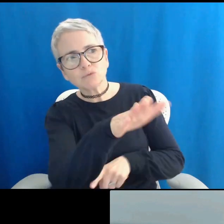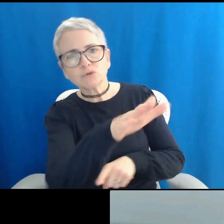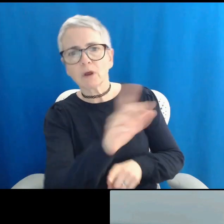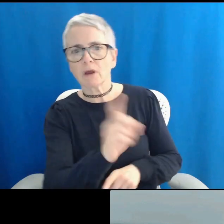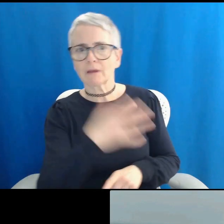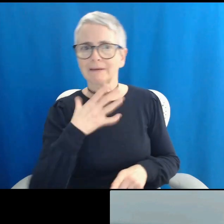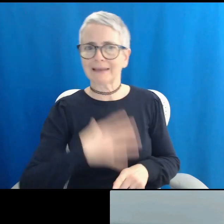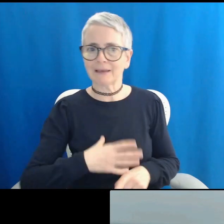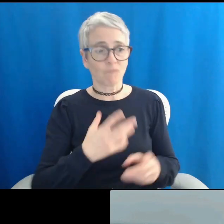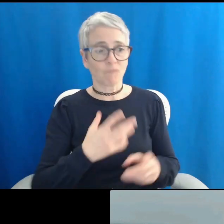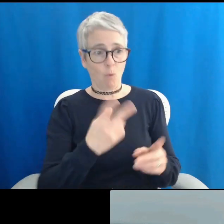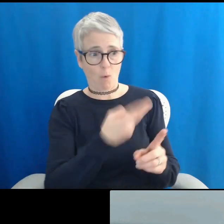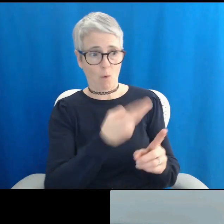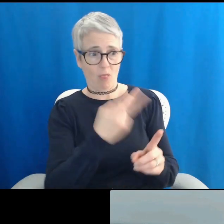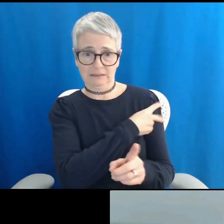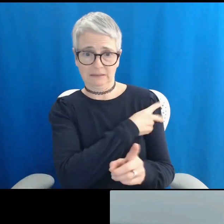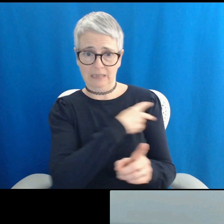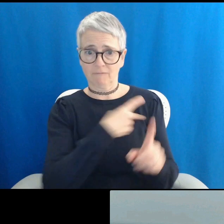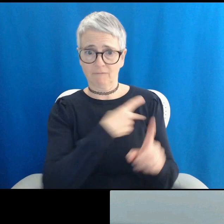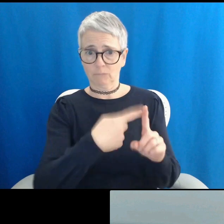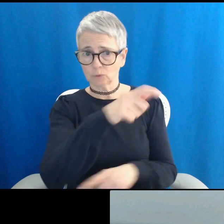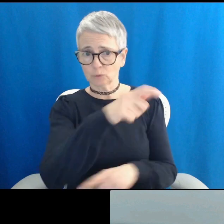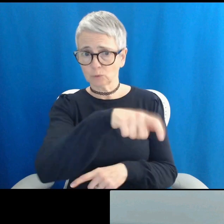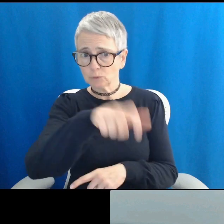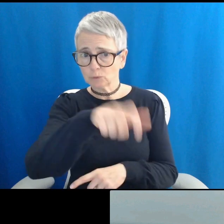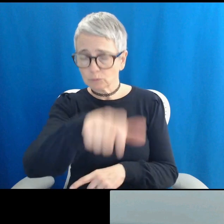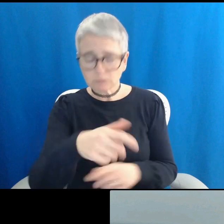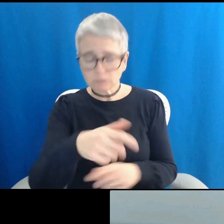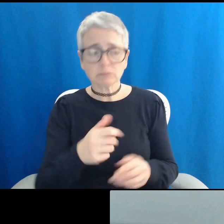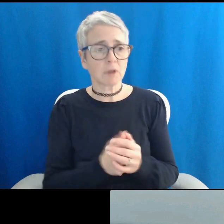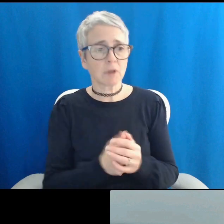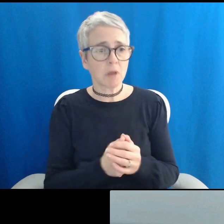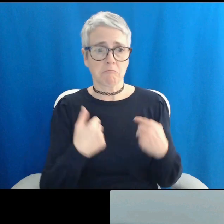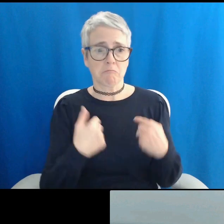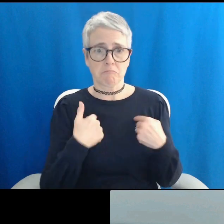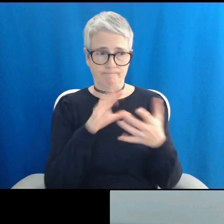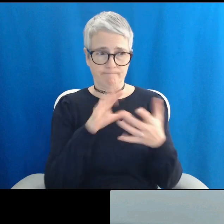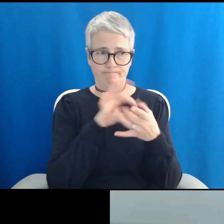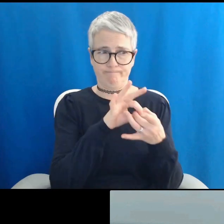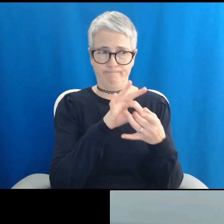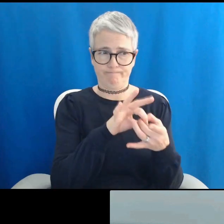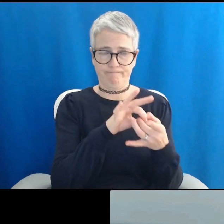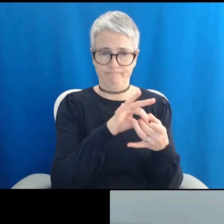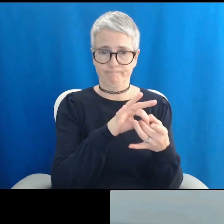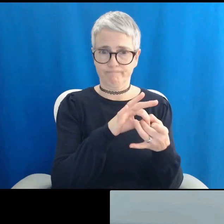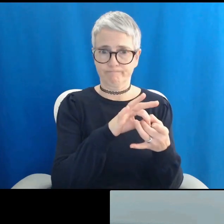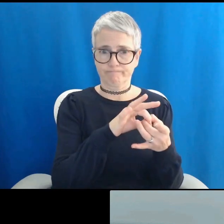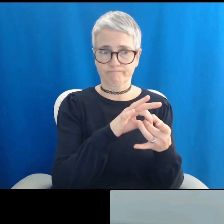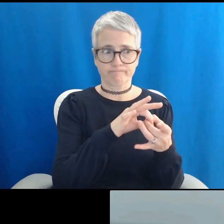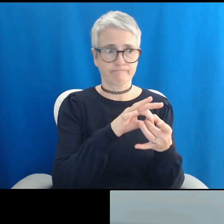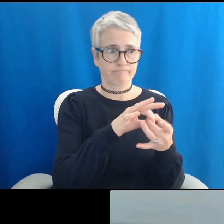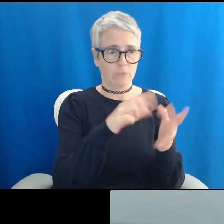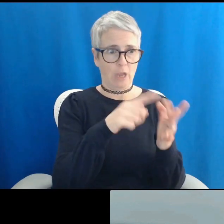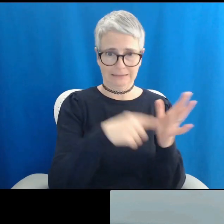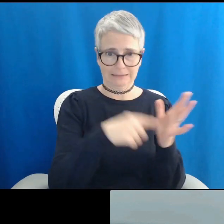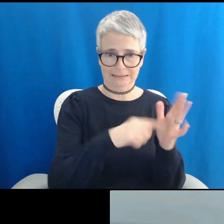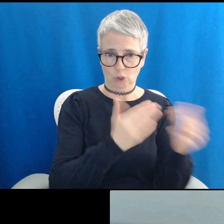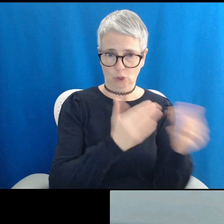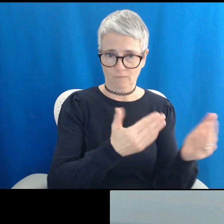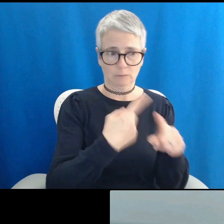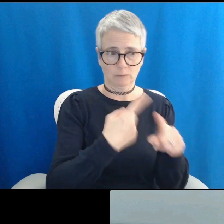students. I am working quite closely with our director of IT services and the director of our learning and teaching